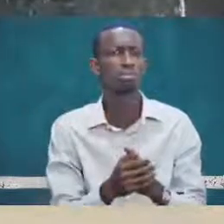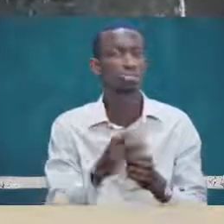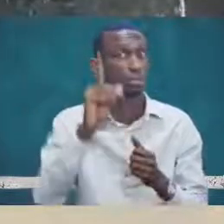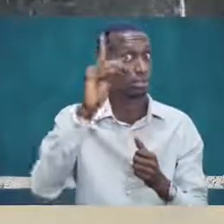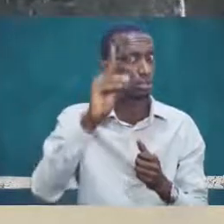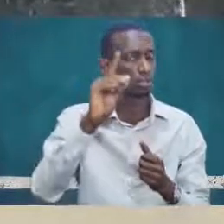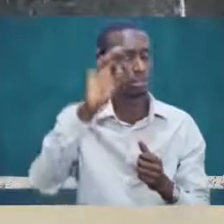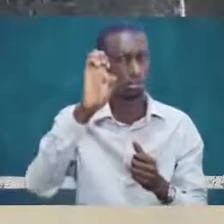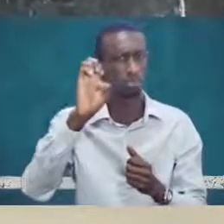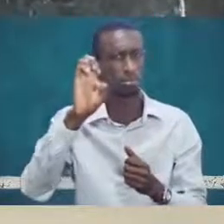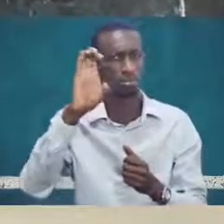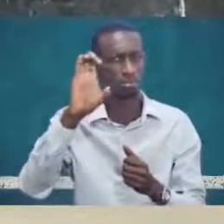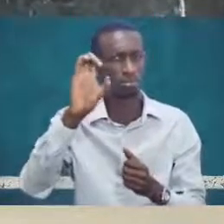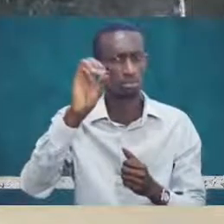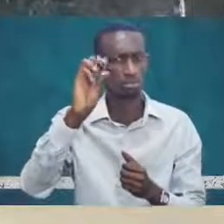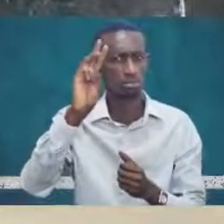precipitation.